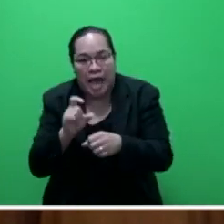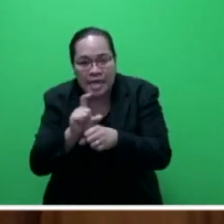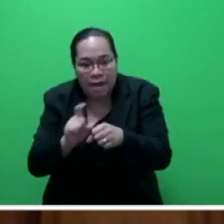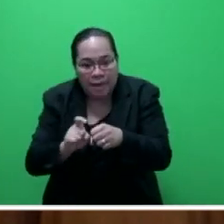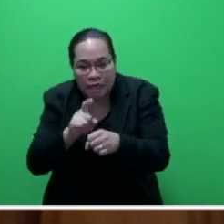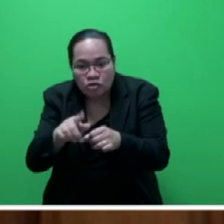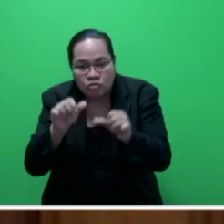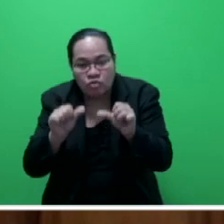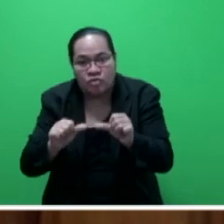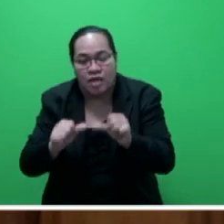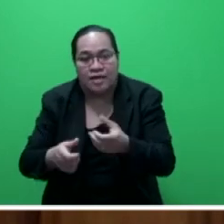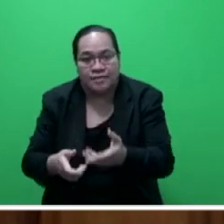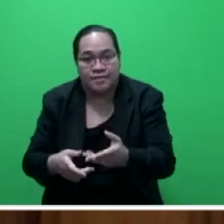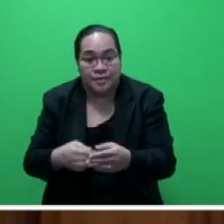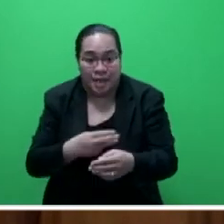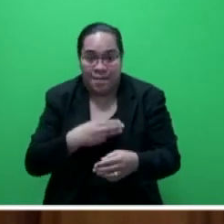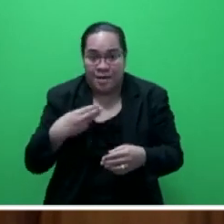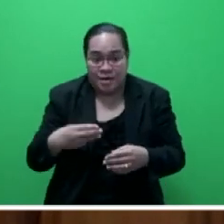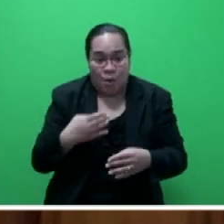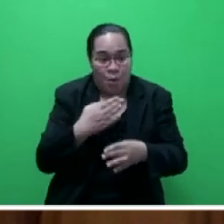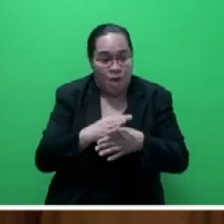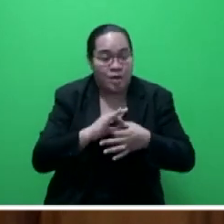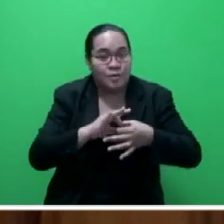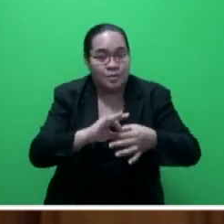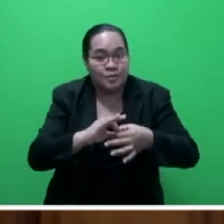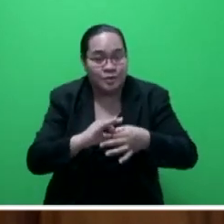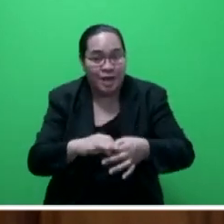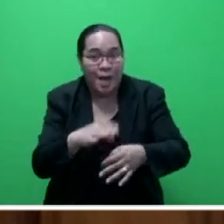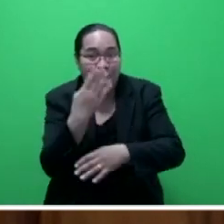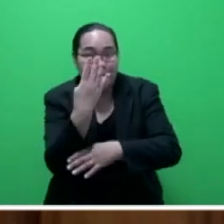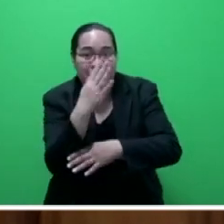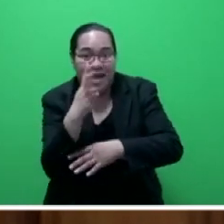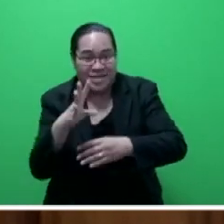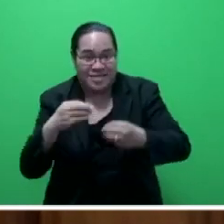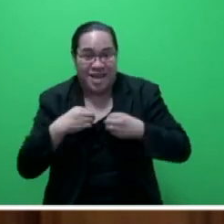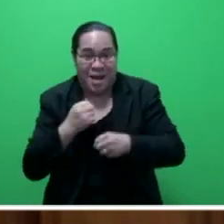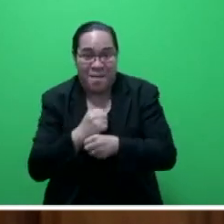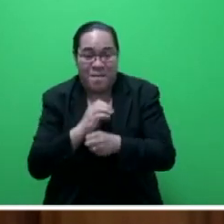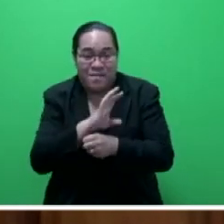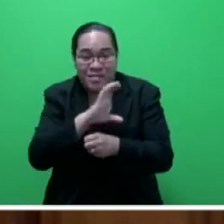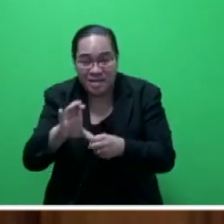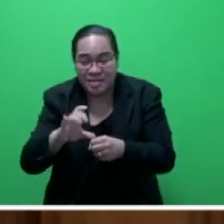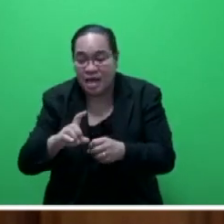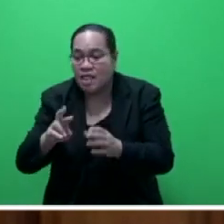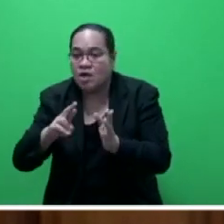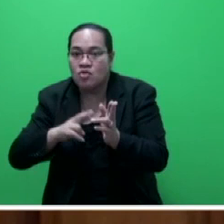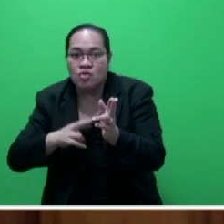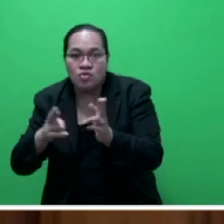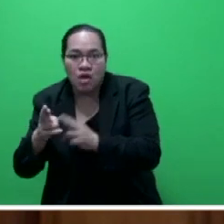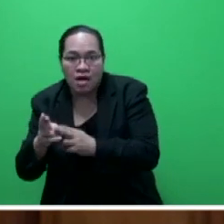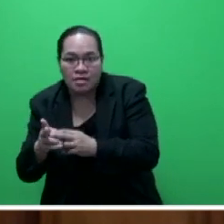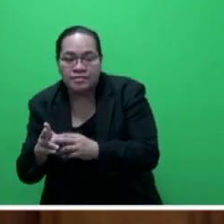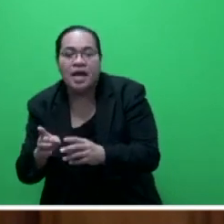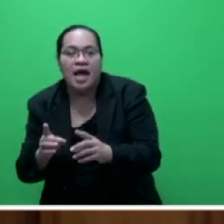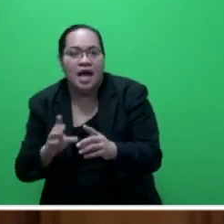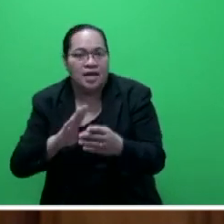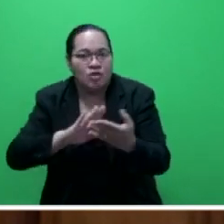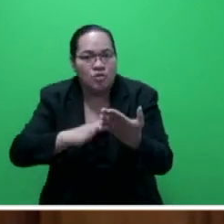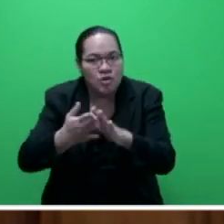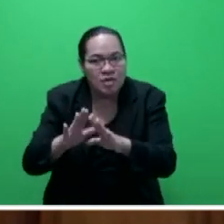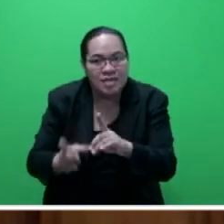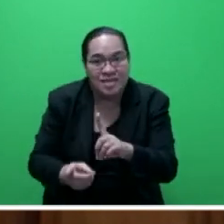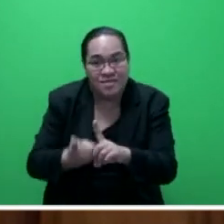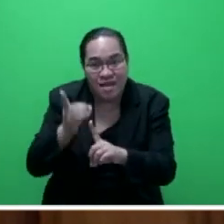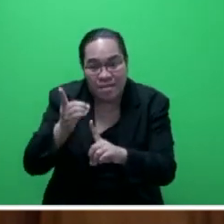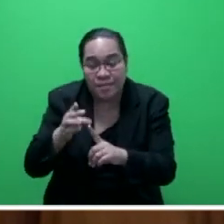with the Fiji Pine Trust, the Ministry of Rural and Maritime Development, and the Ministry of Housing and Community Development.